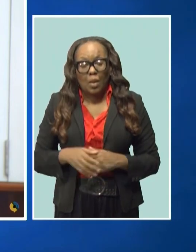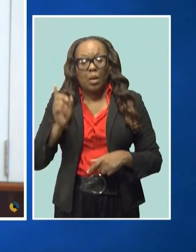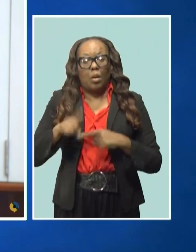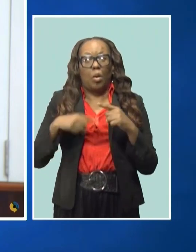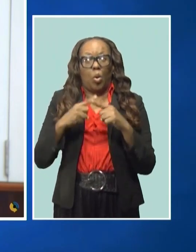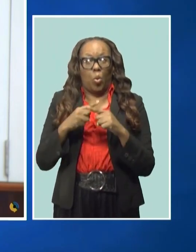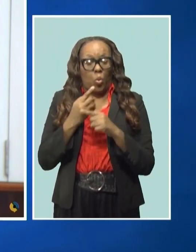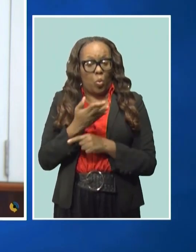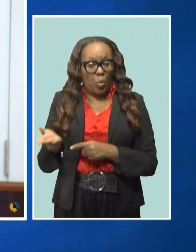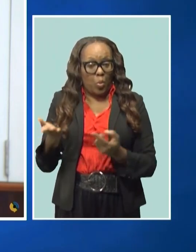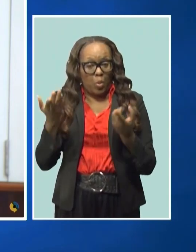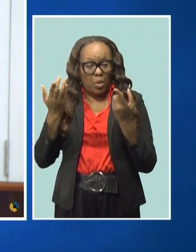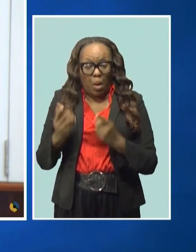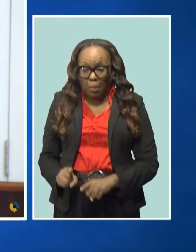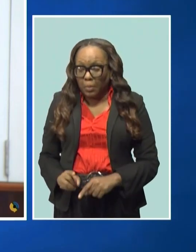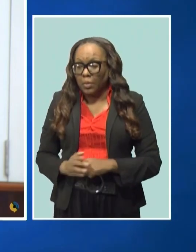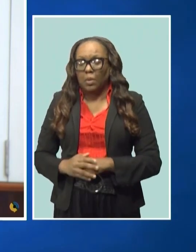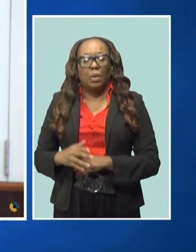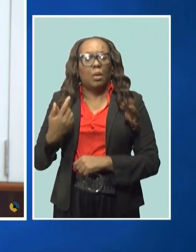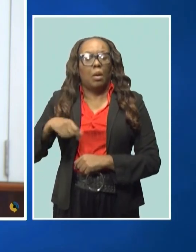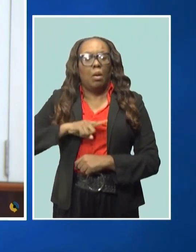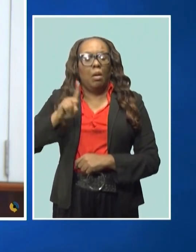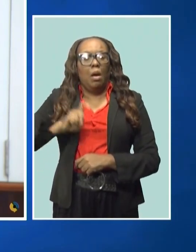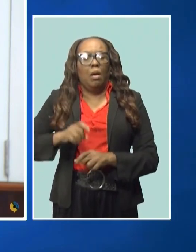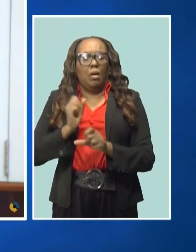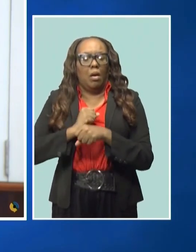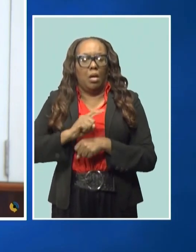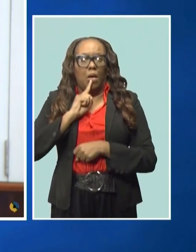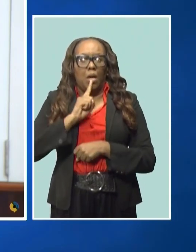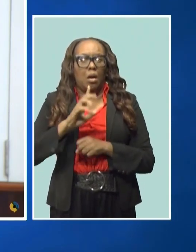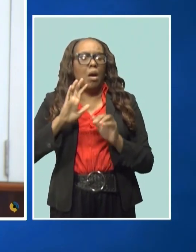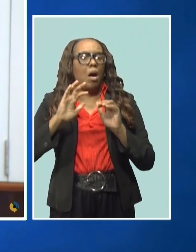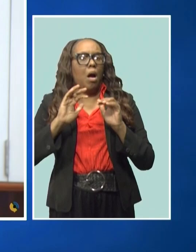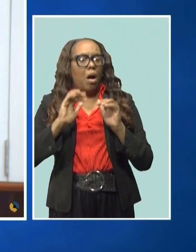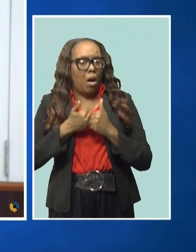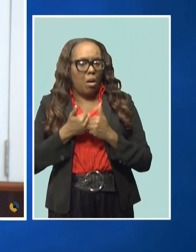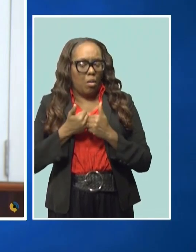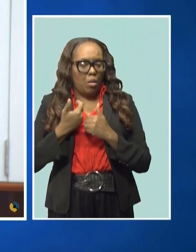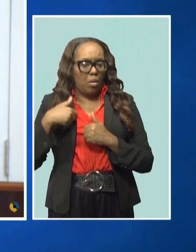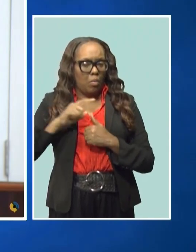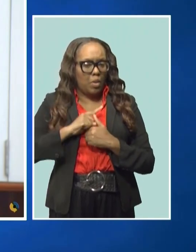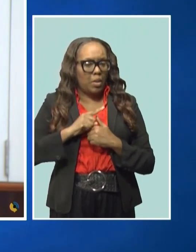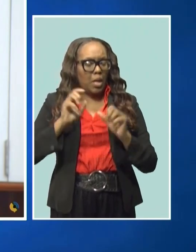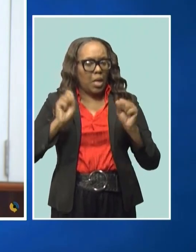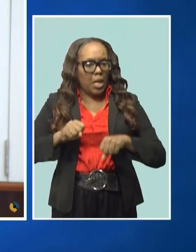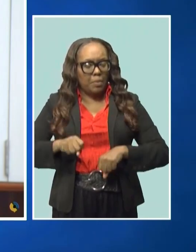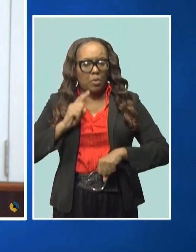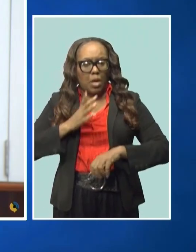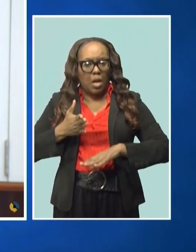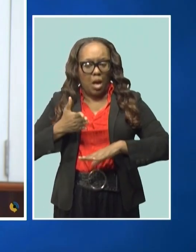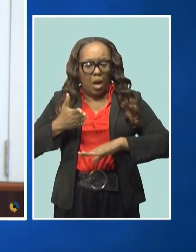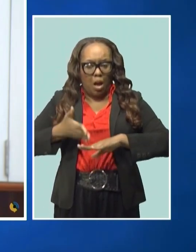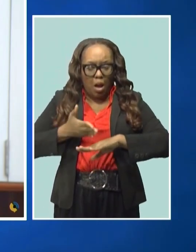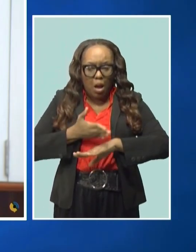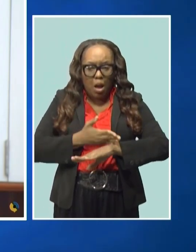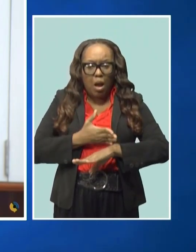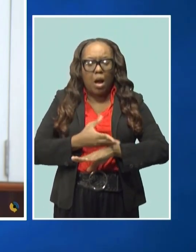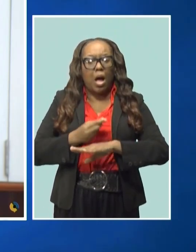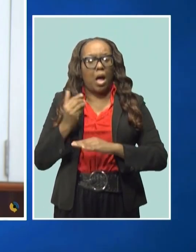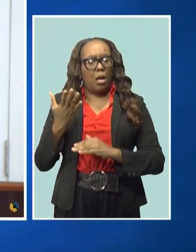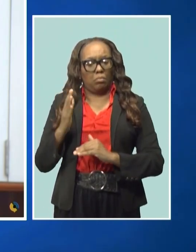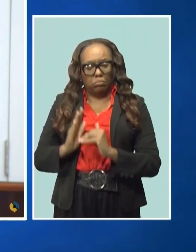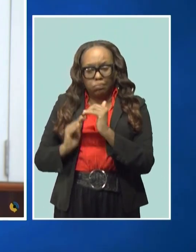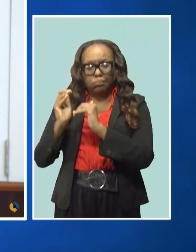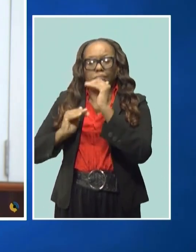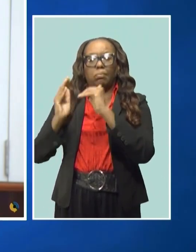resilience, and loss and damage. Now, Mr. Speaker, break it down now into simple language and Bajan. Mr.